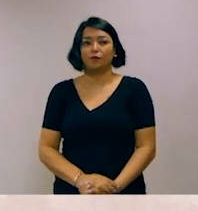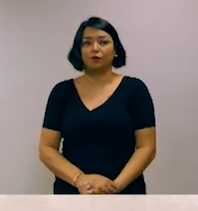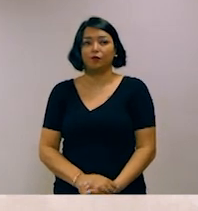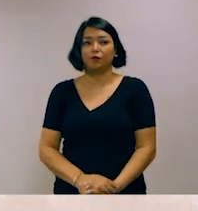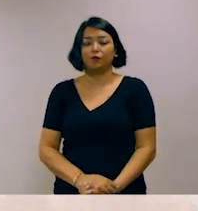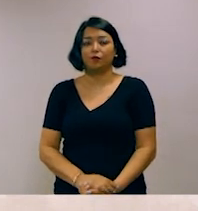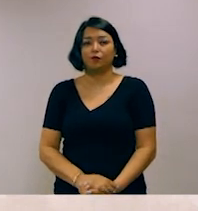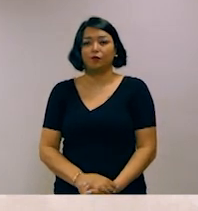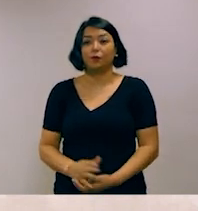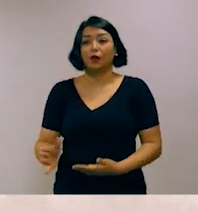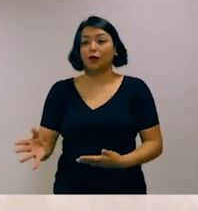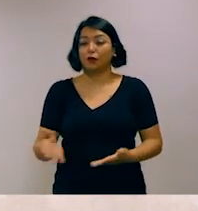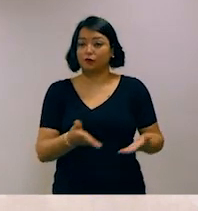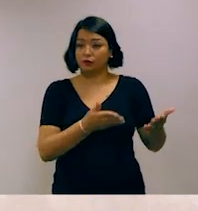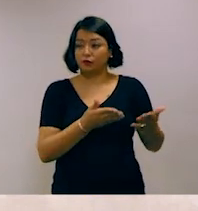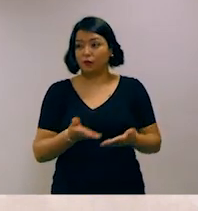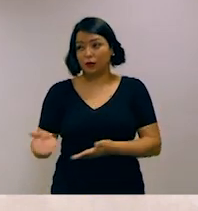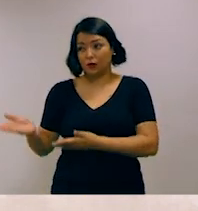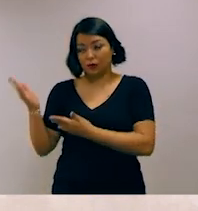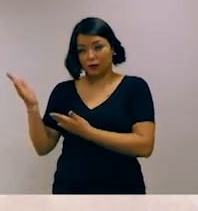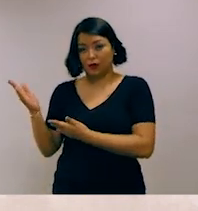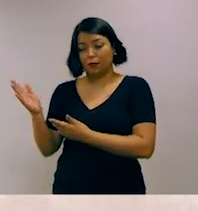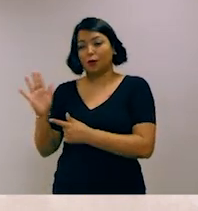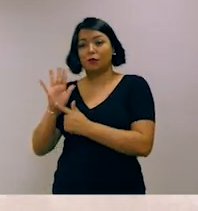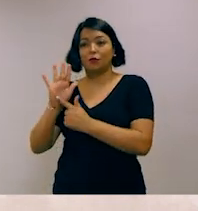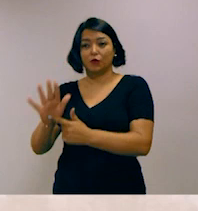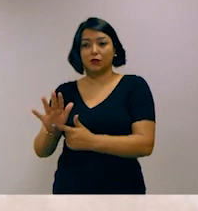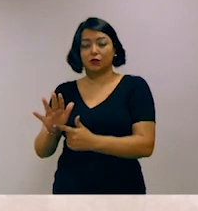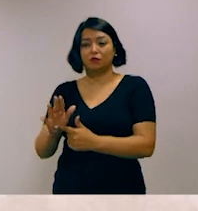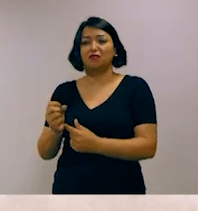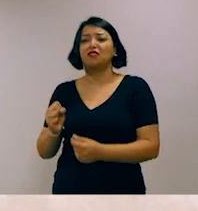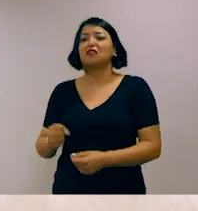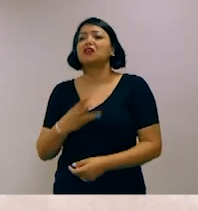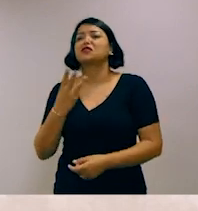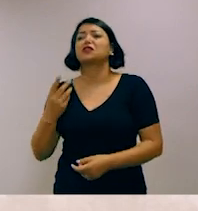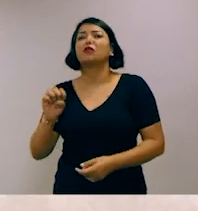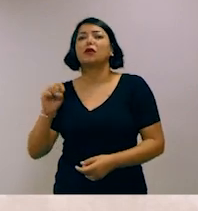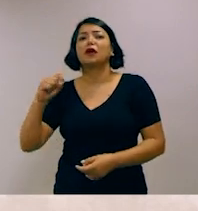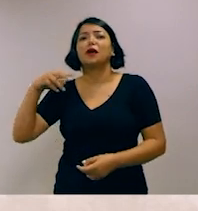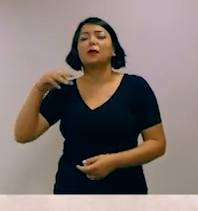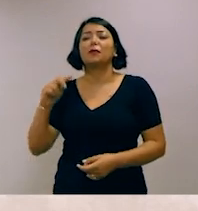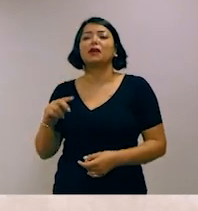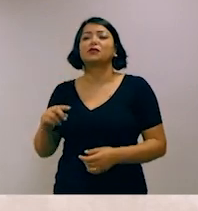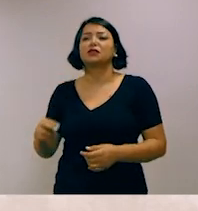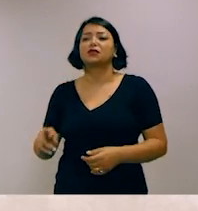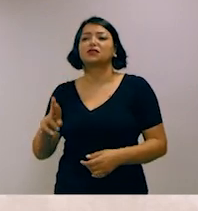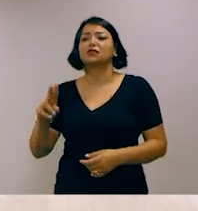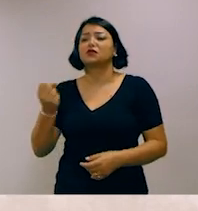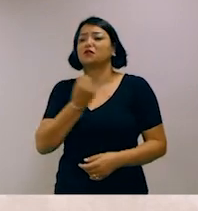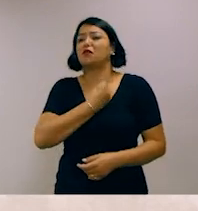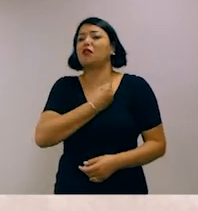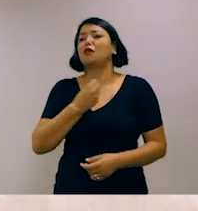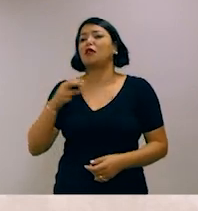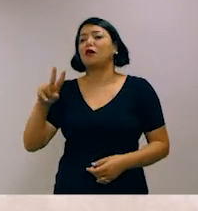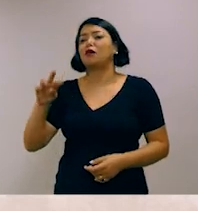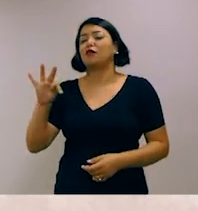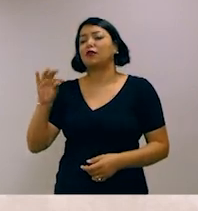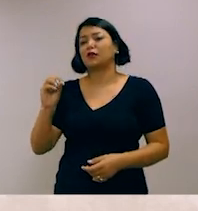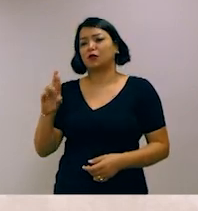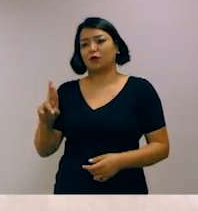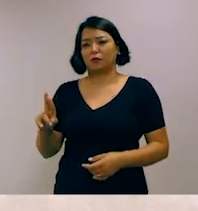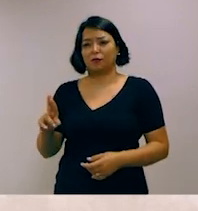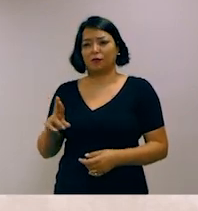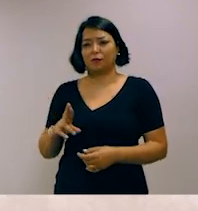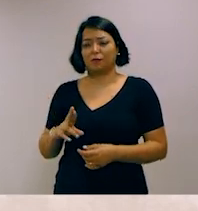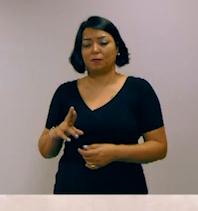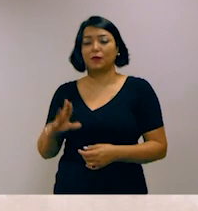Here we have some screens to show what are these embeddings, these vectorial